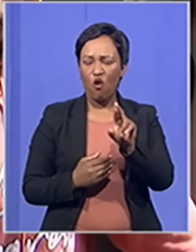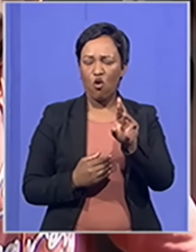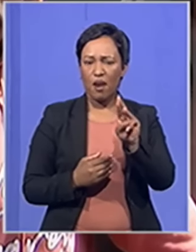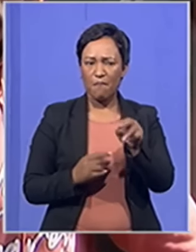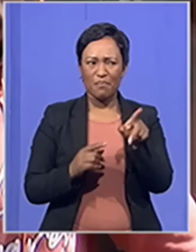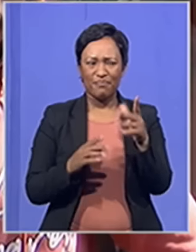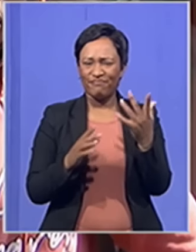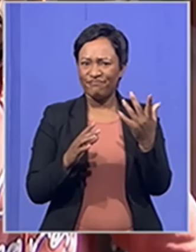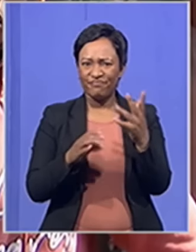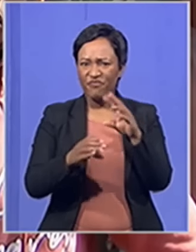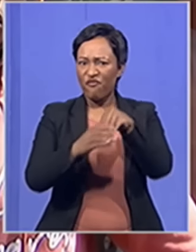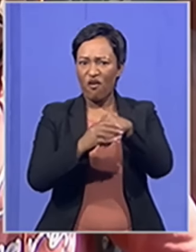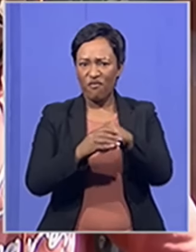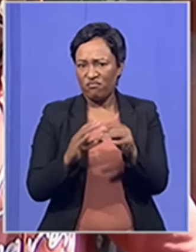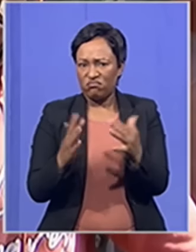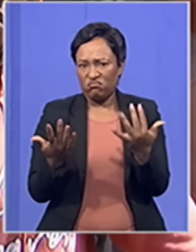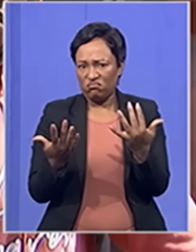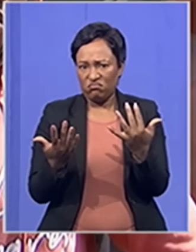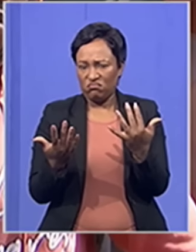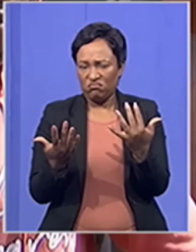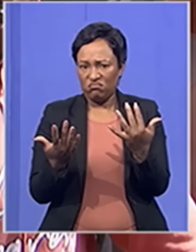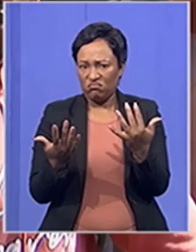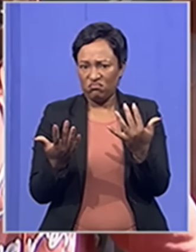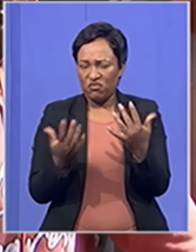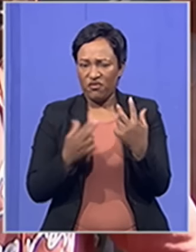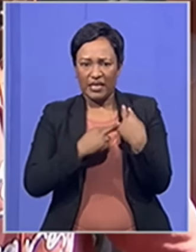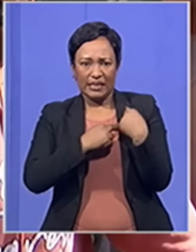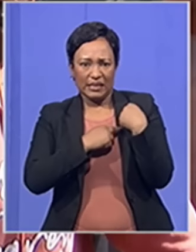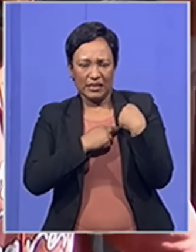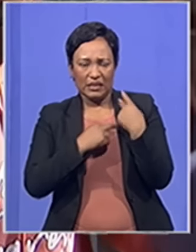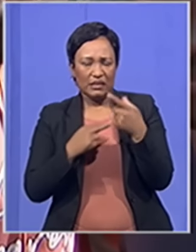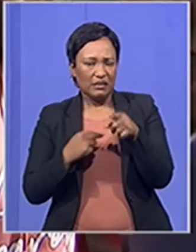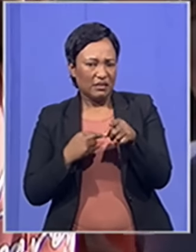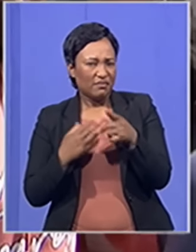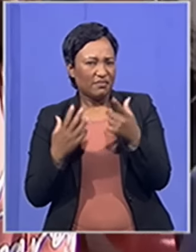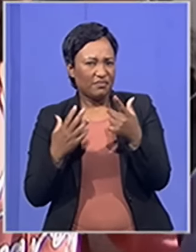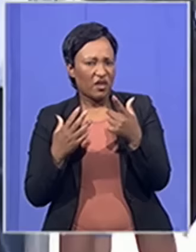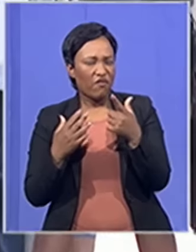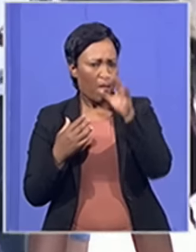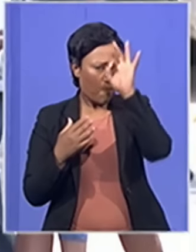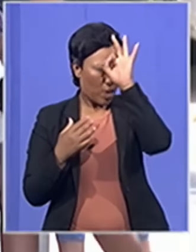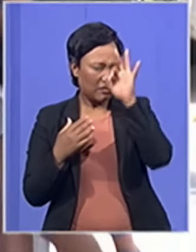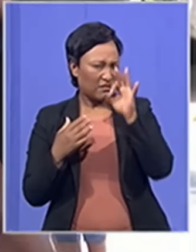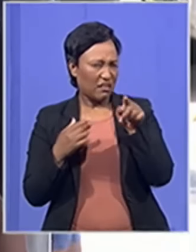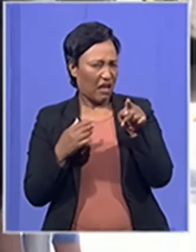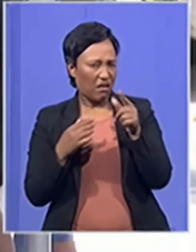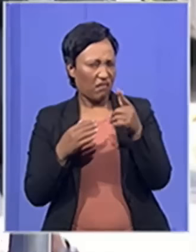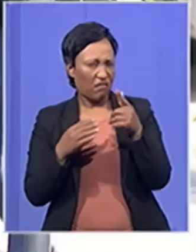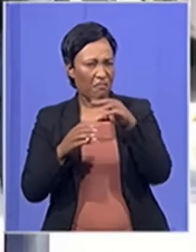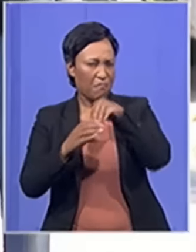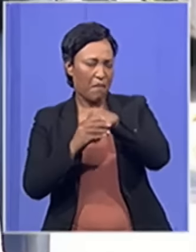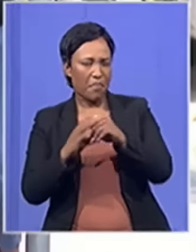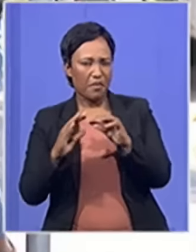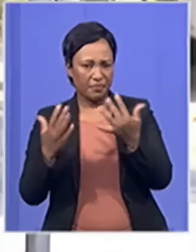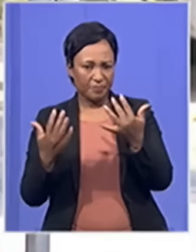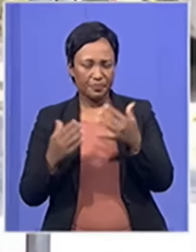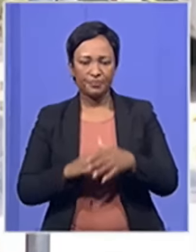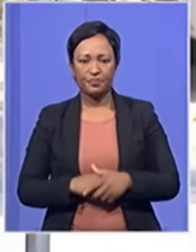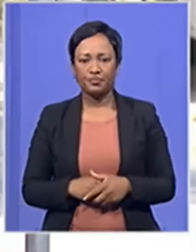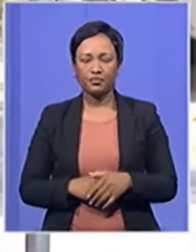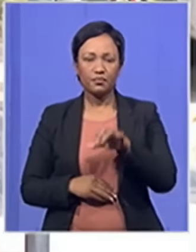interjects with the executions and with the responsibilities and obligations of the police? Maemo a na re thibetse mo campuseng